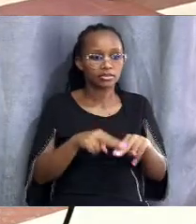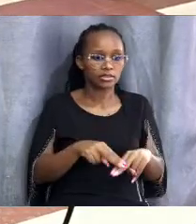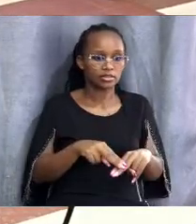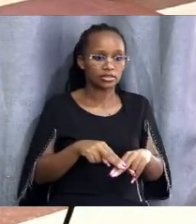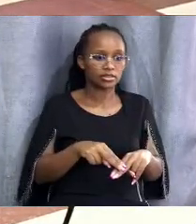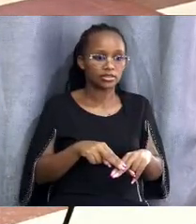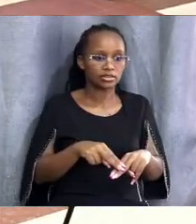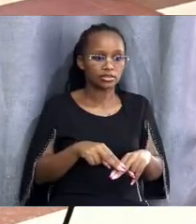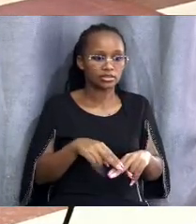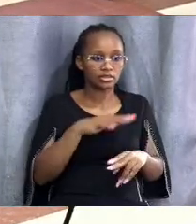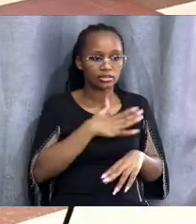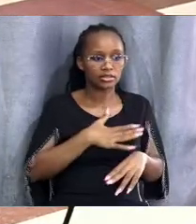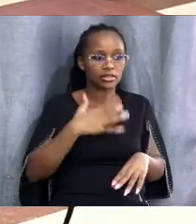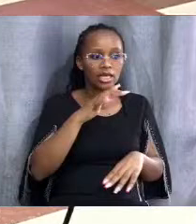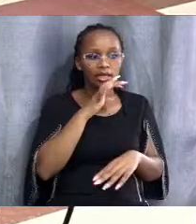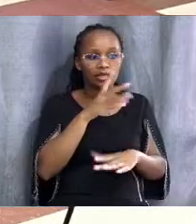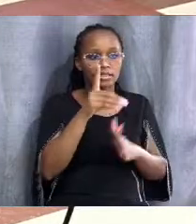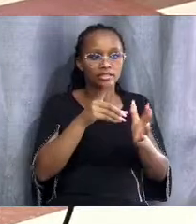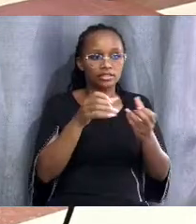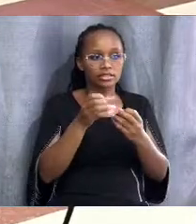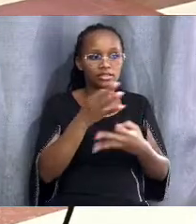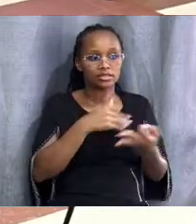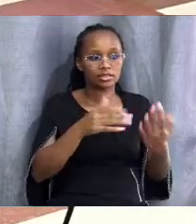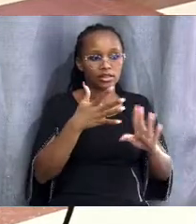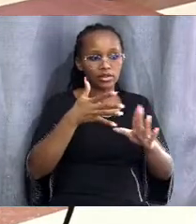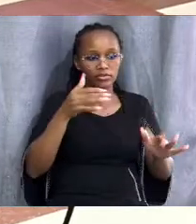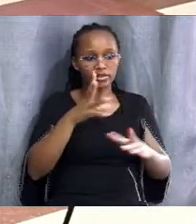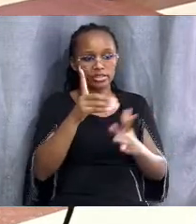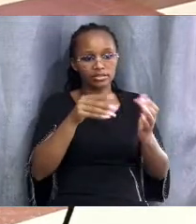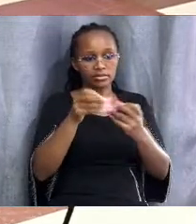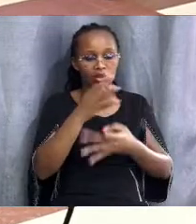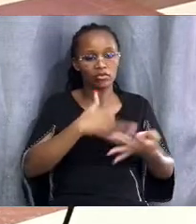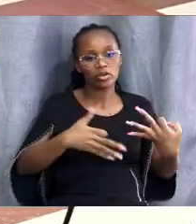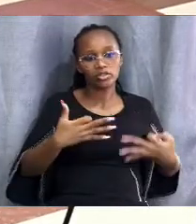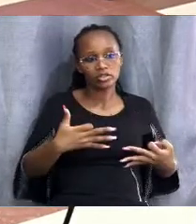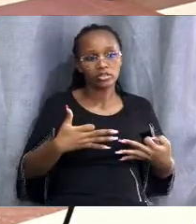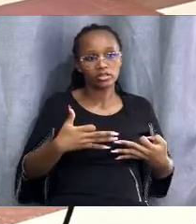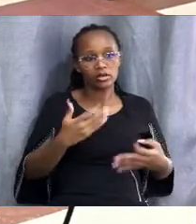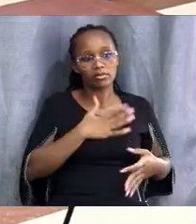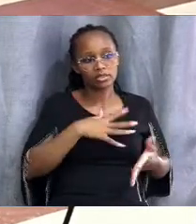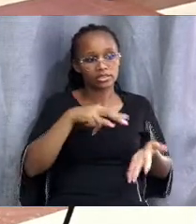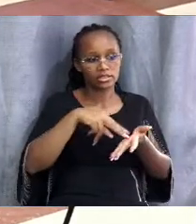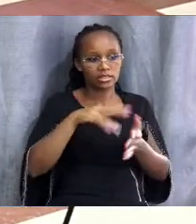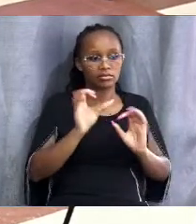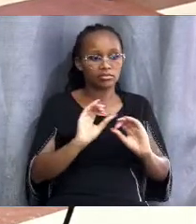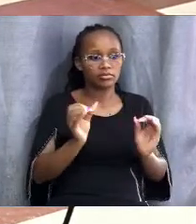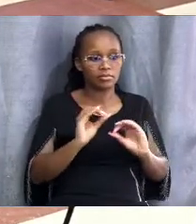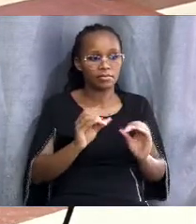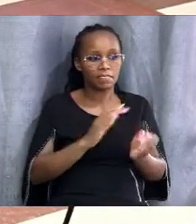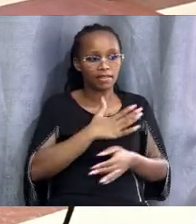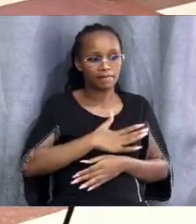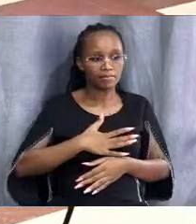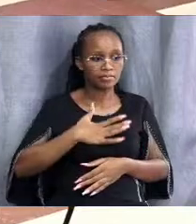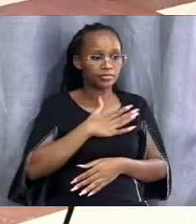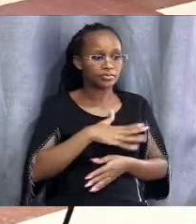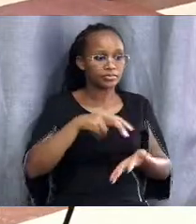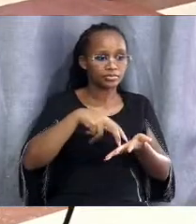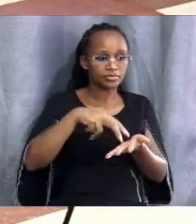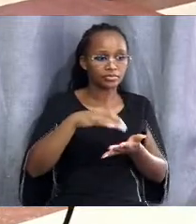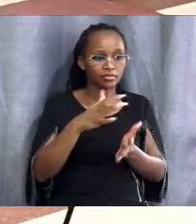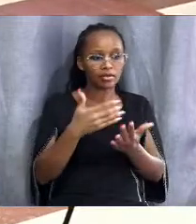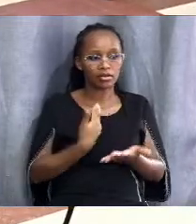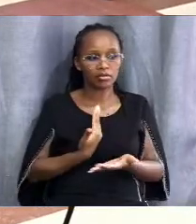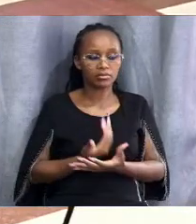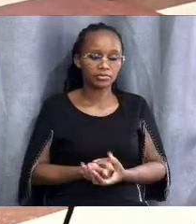down, kindly the elder district of the affected district, don't sit down. So kindly, elders